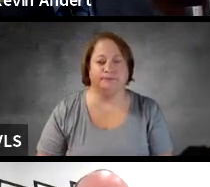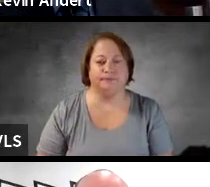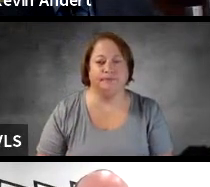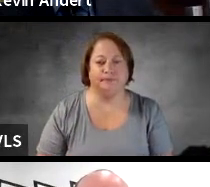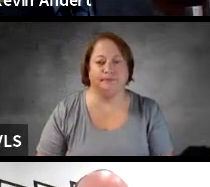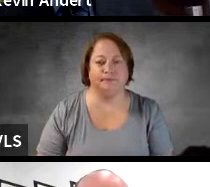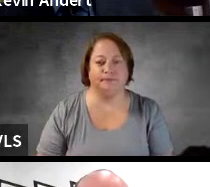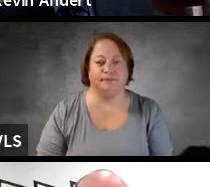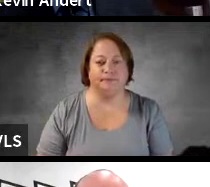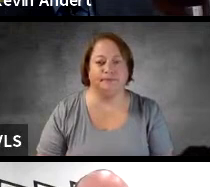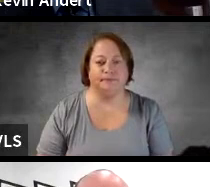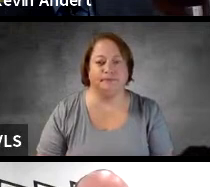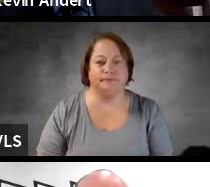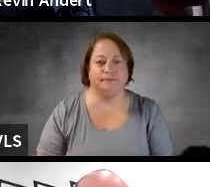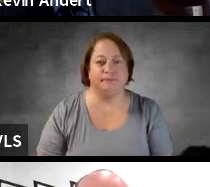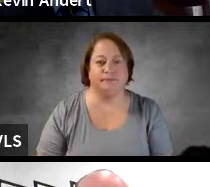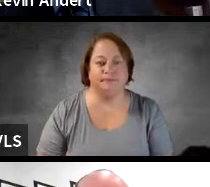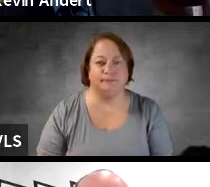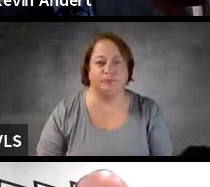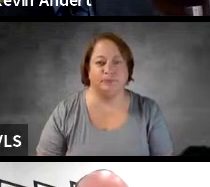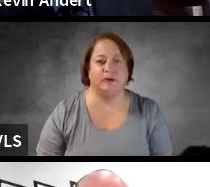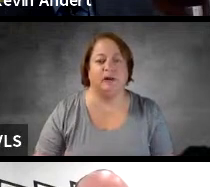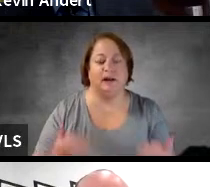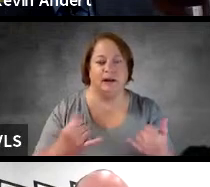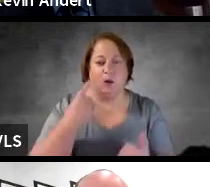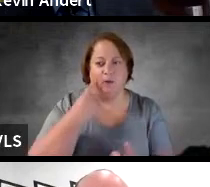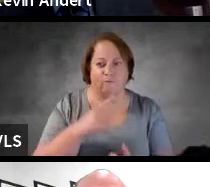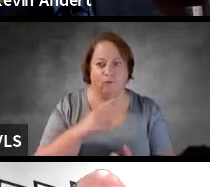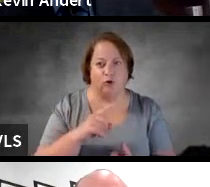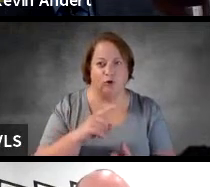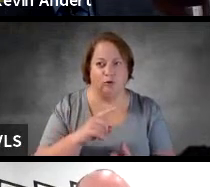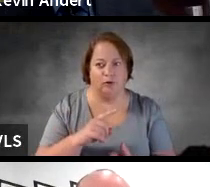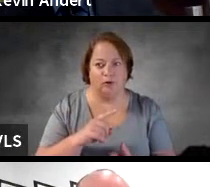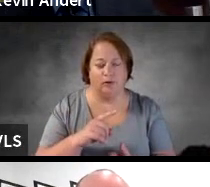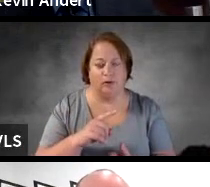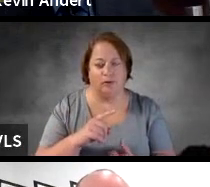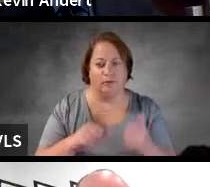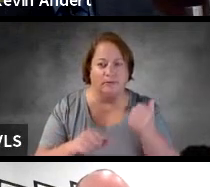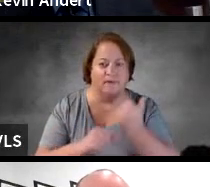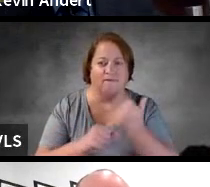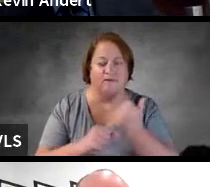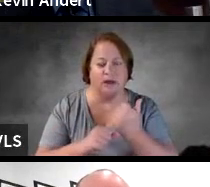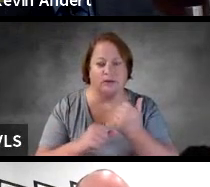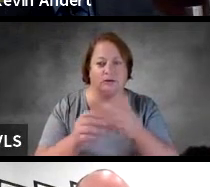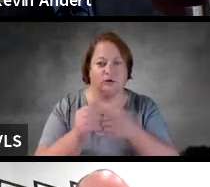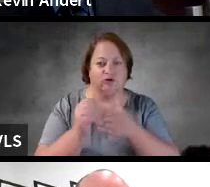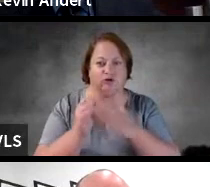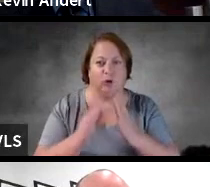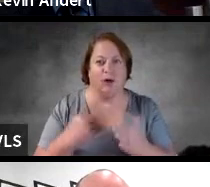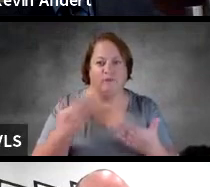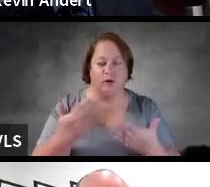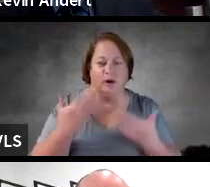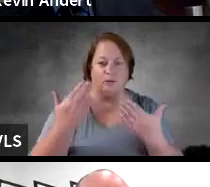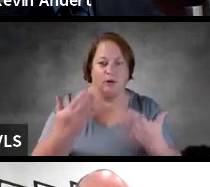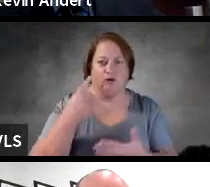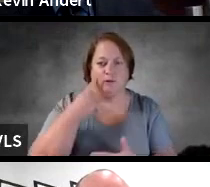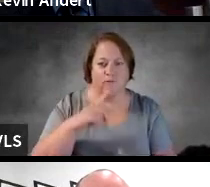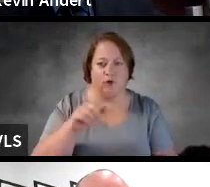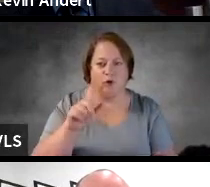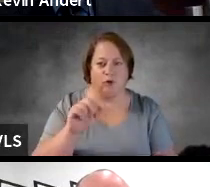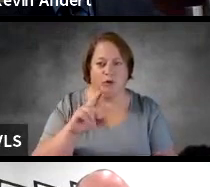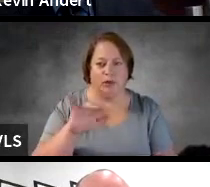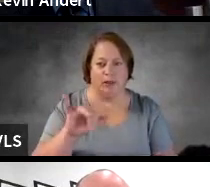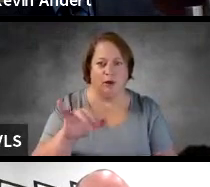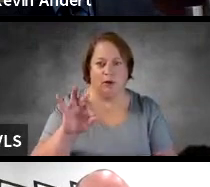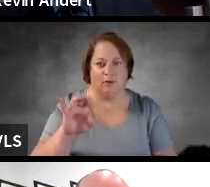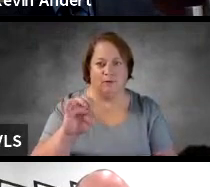Congratulations, thank you. Now for vice chair, we have a nomination for Larry